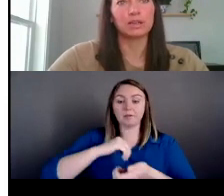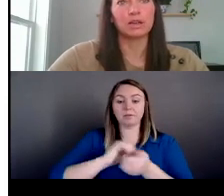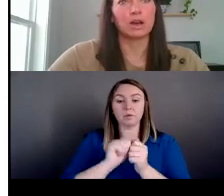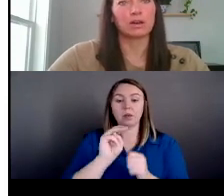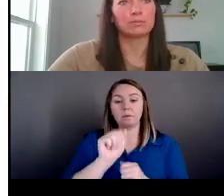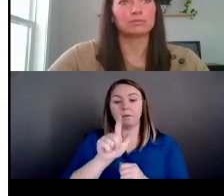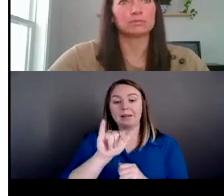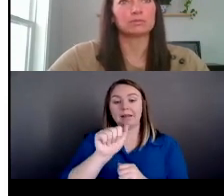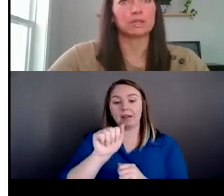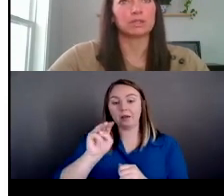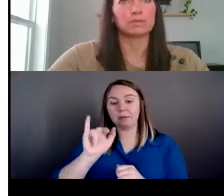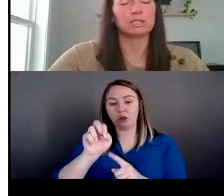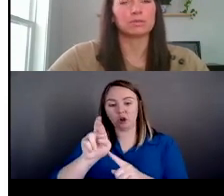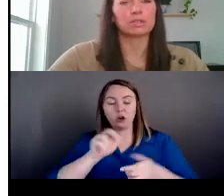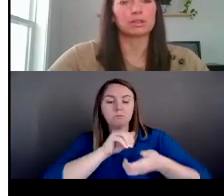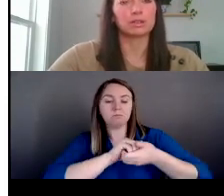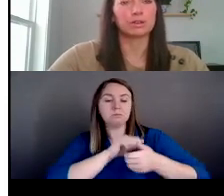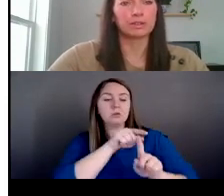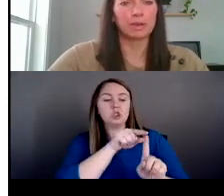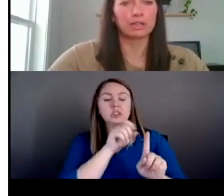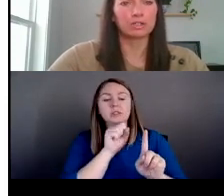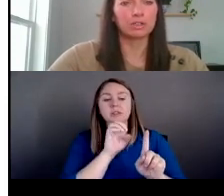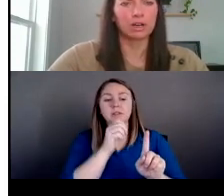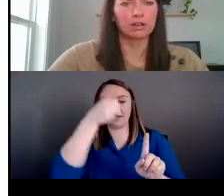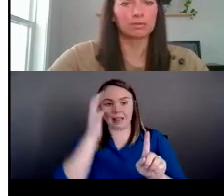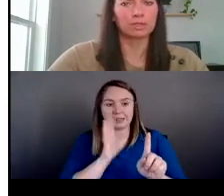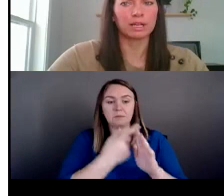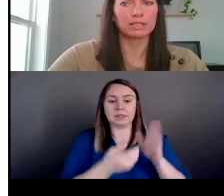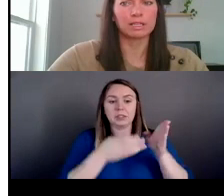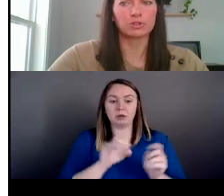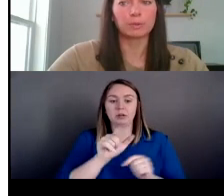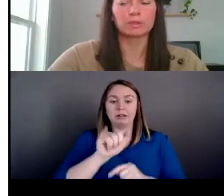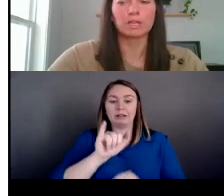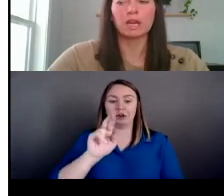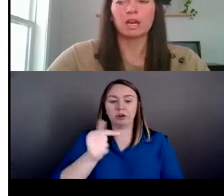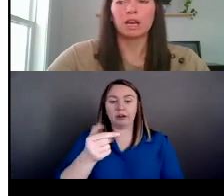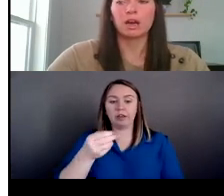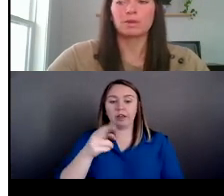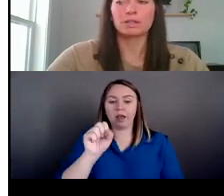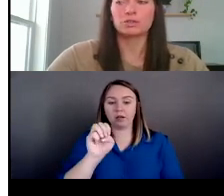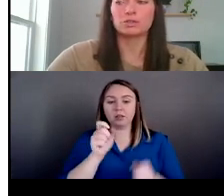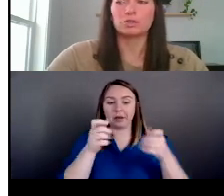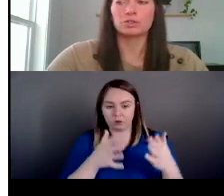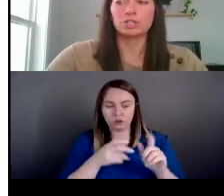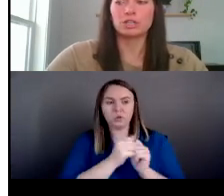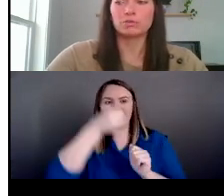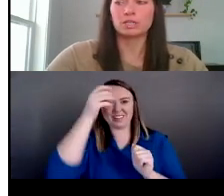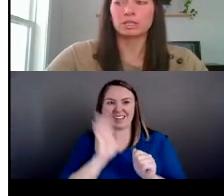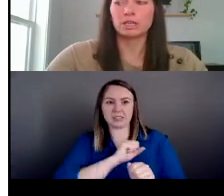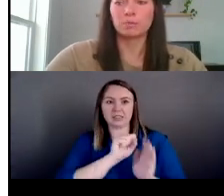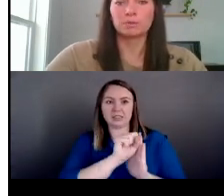Alaska missing person clearinghouse manager with Alaska State Troopers. And